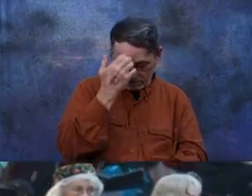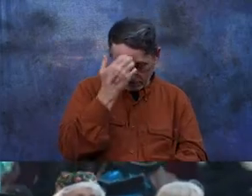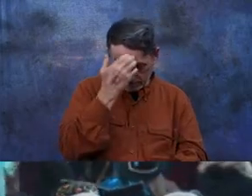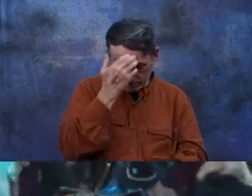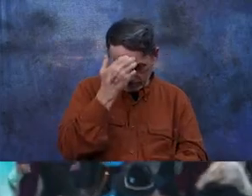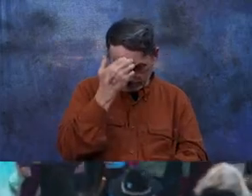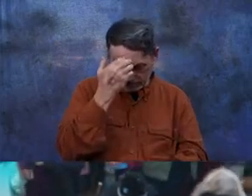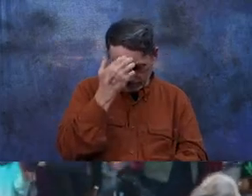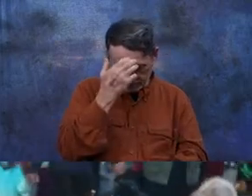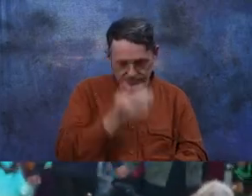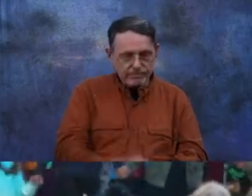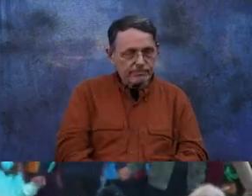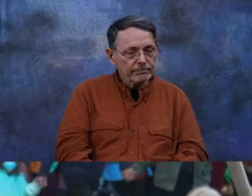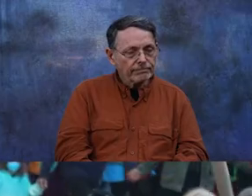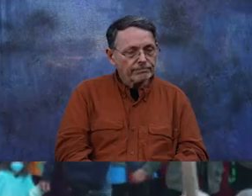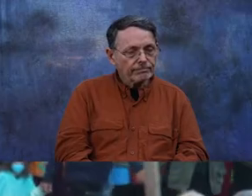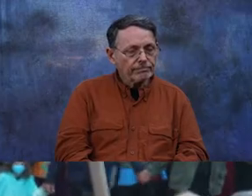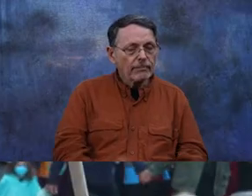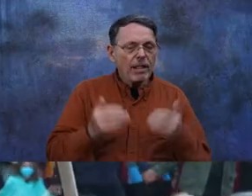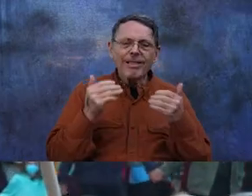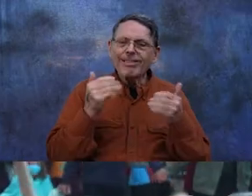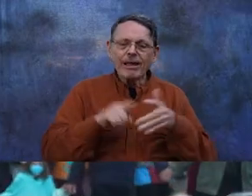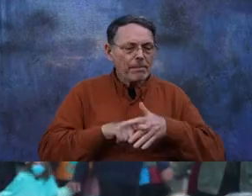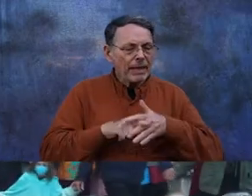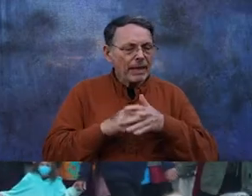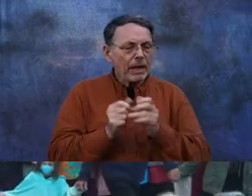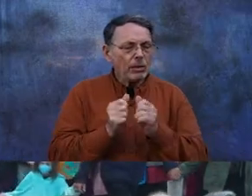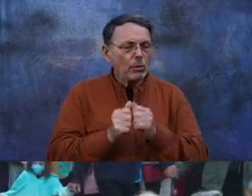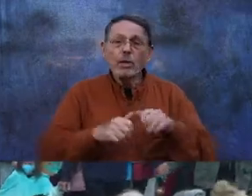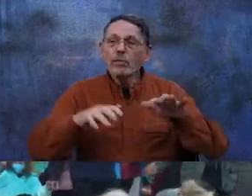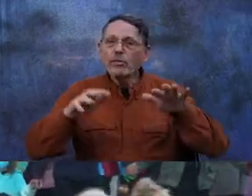earth. Let it begin with the